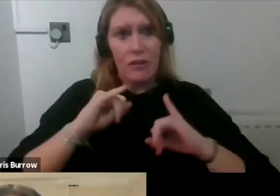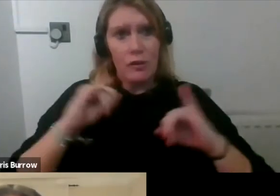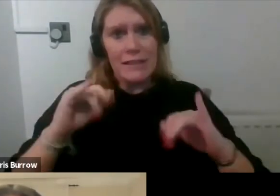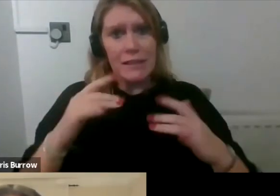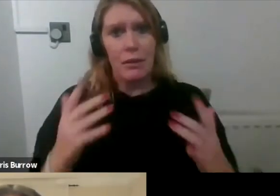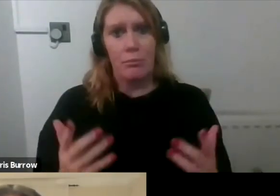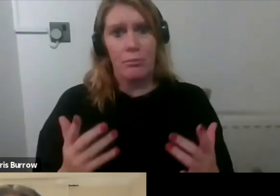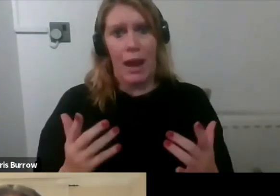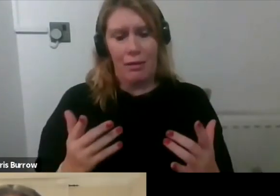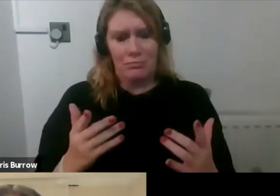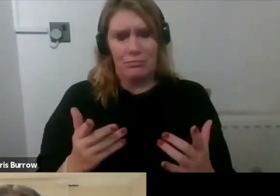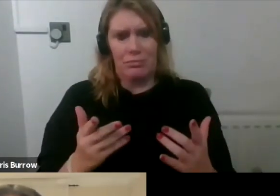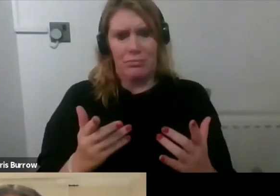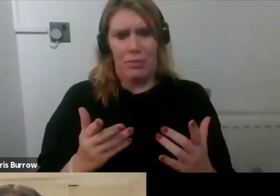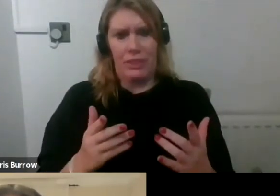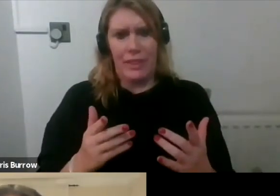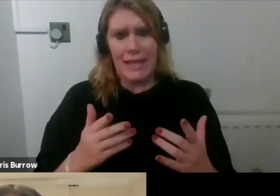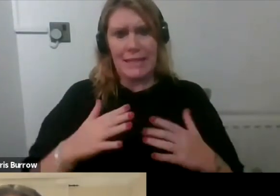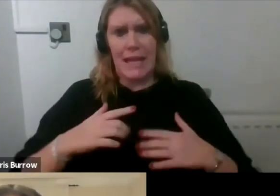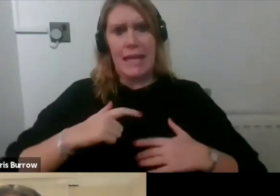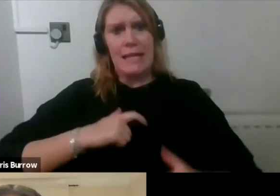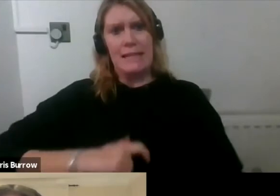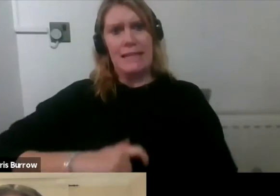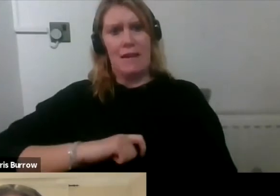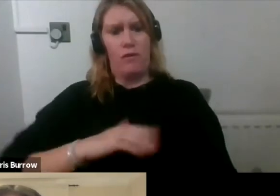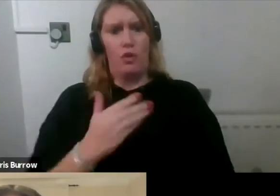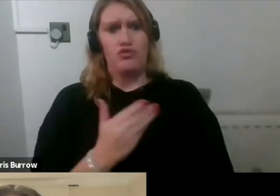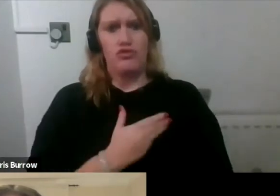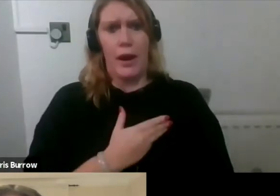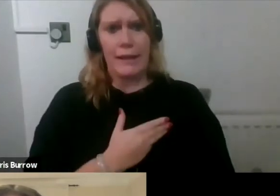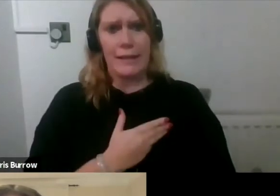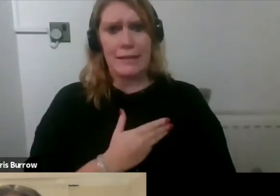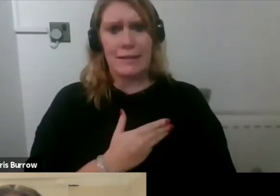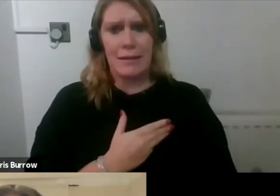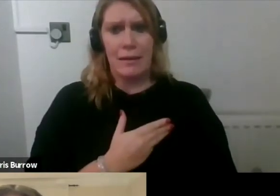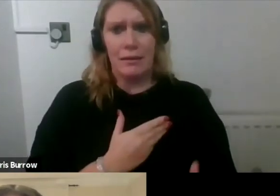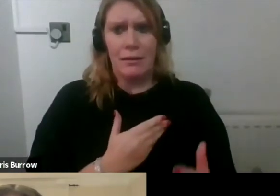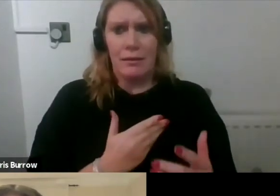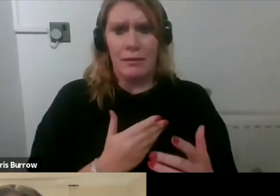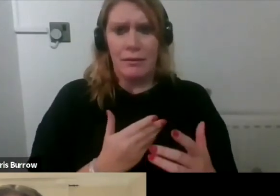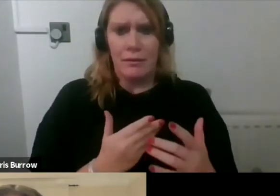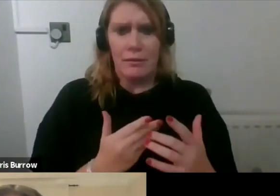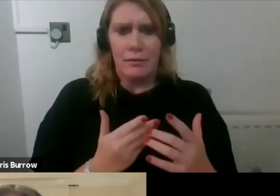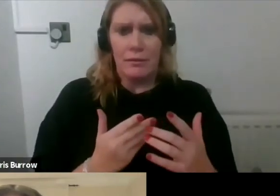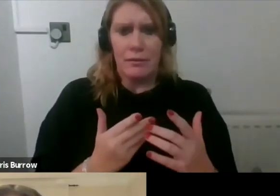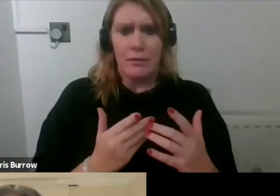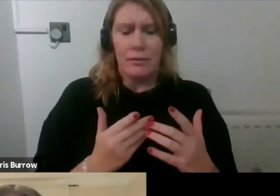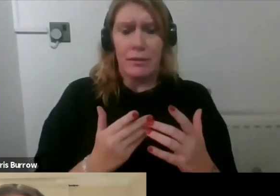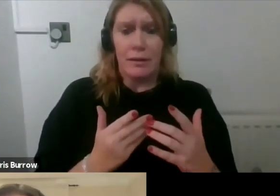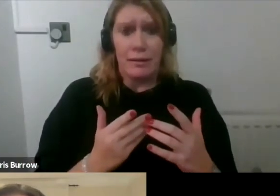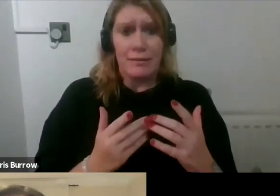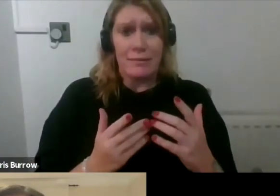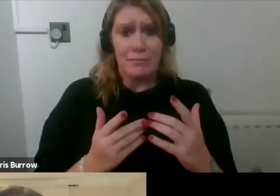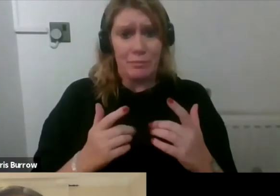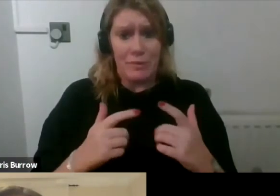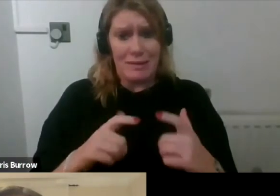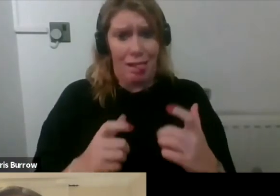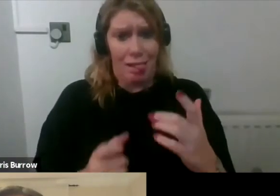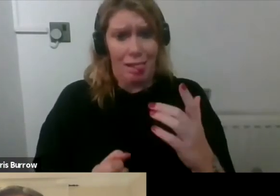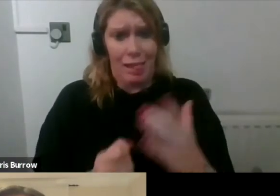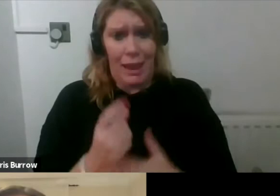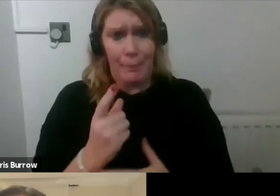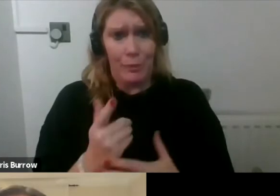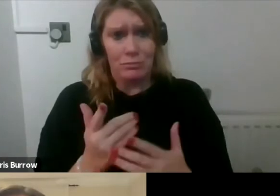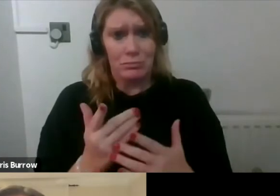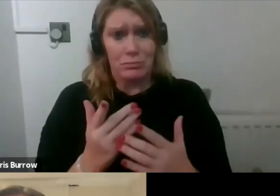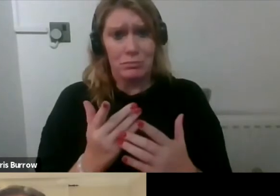necessary. So, how can they be necessary now? But yeah, yeah, absolutely. I mean, living in East London, I think the last huge bomb around